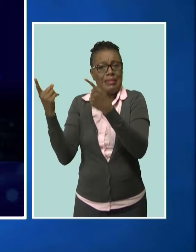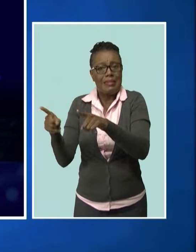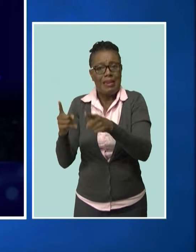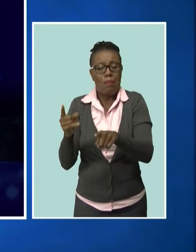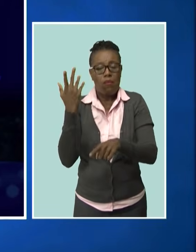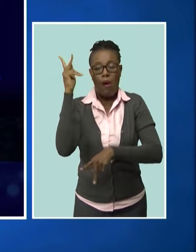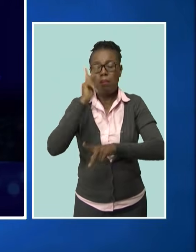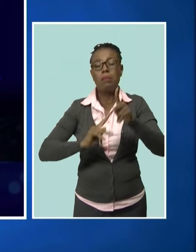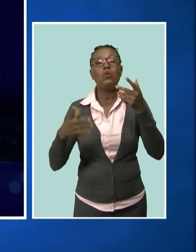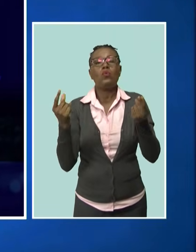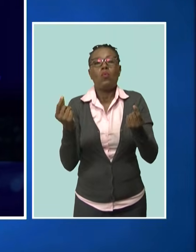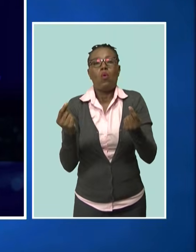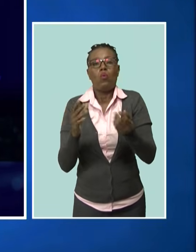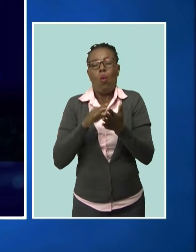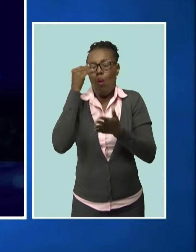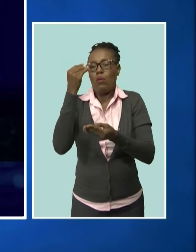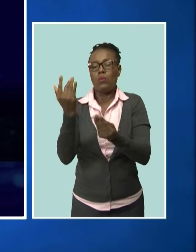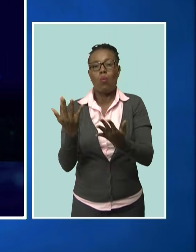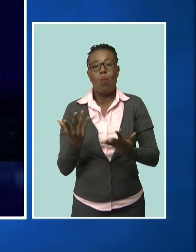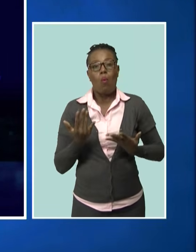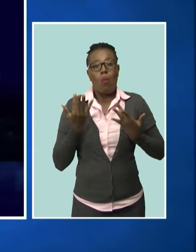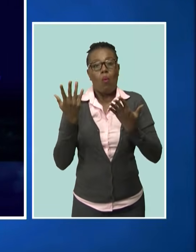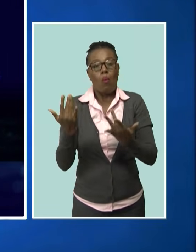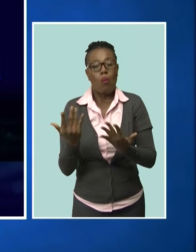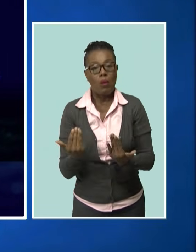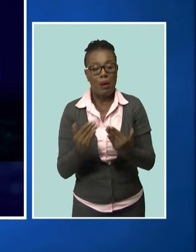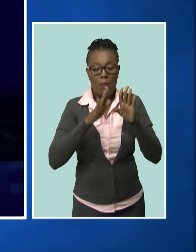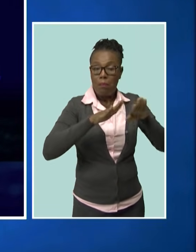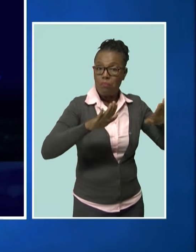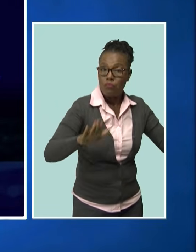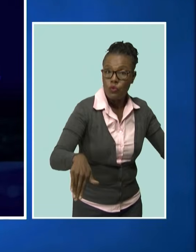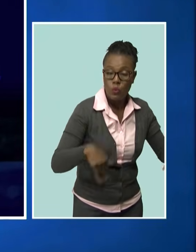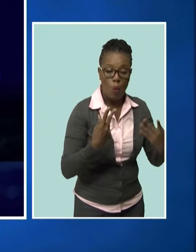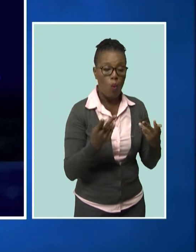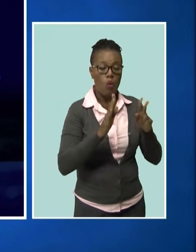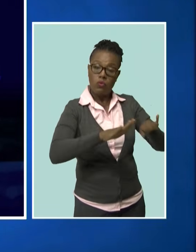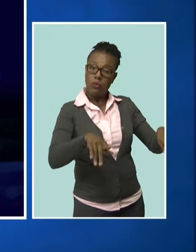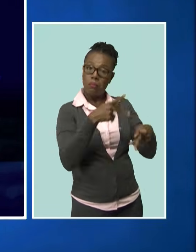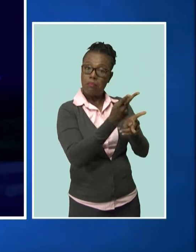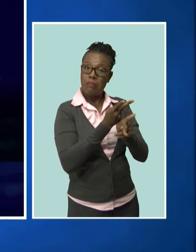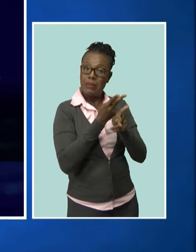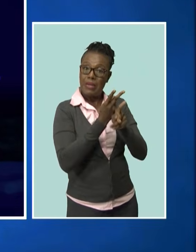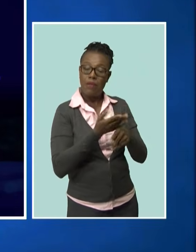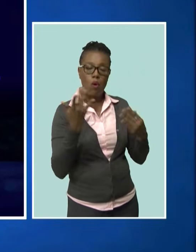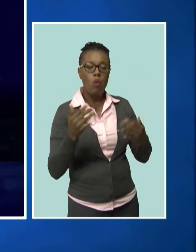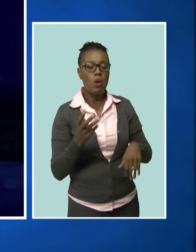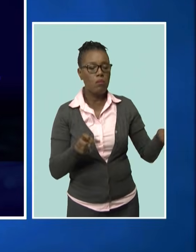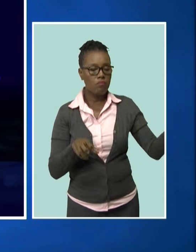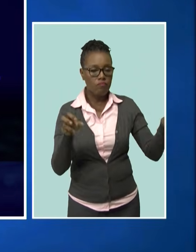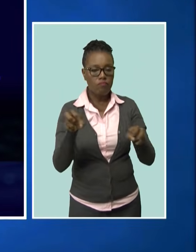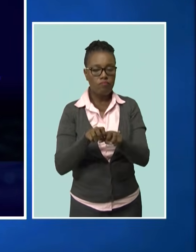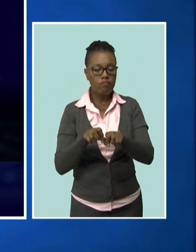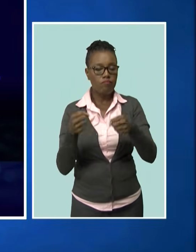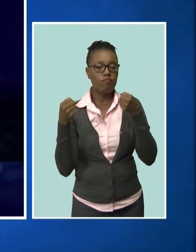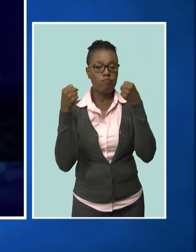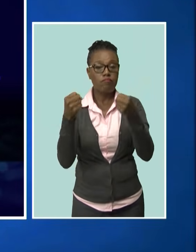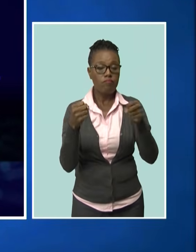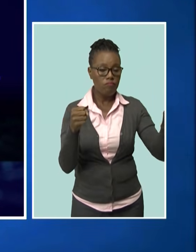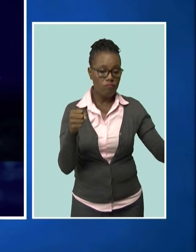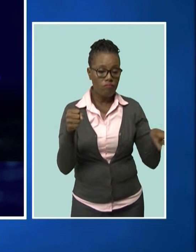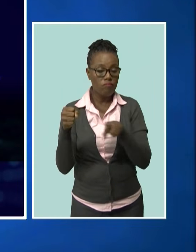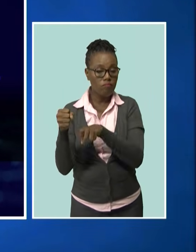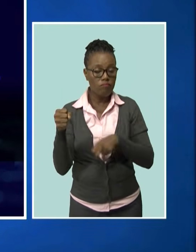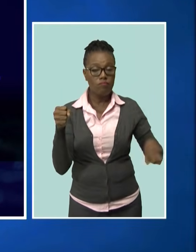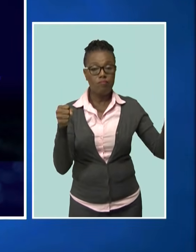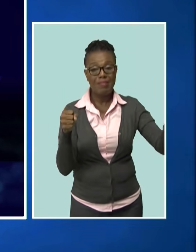to wait to pick up the children and wards, and obviously for members of staff to be able to get in and out